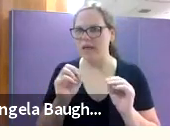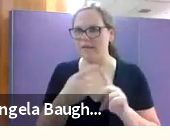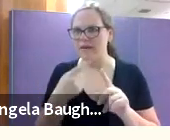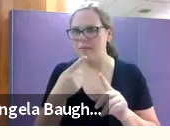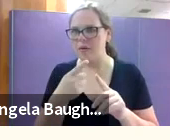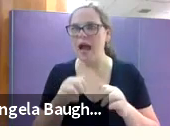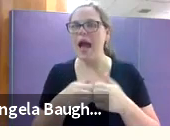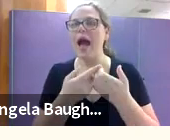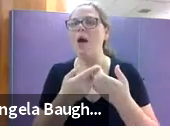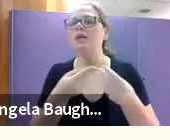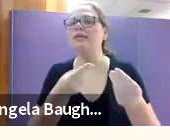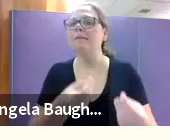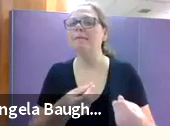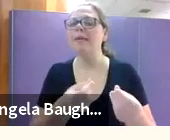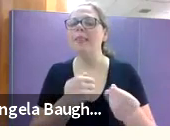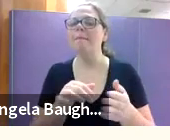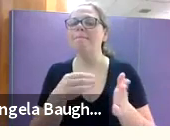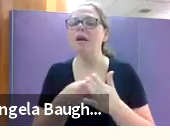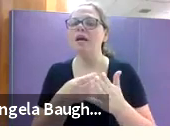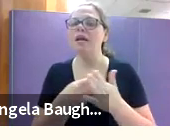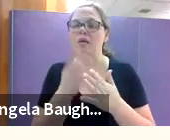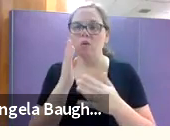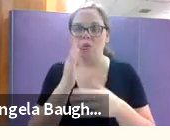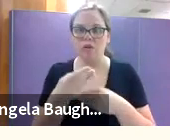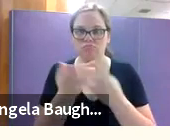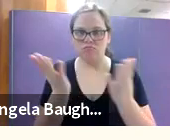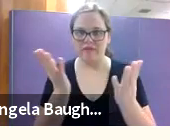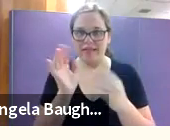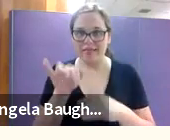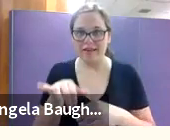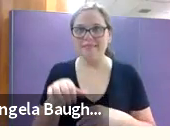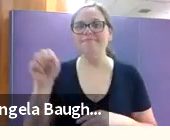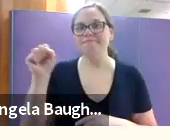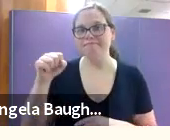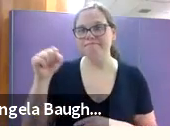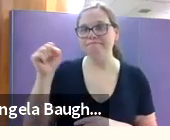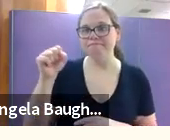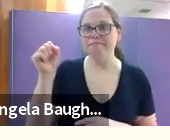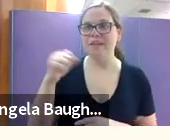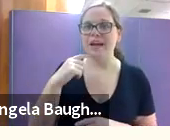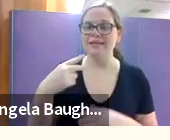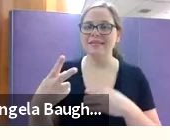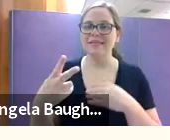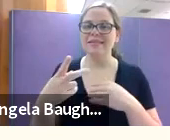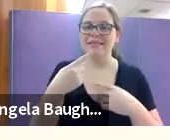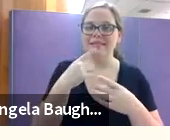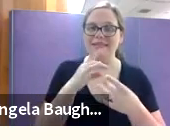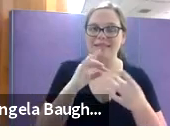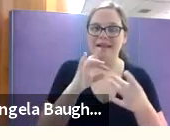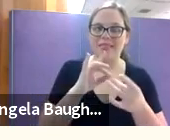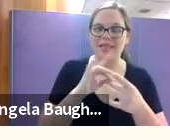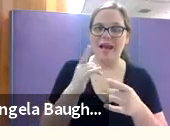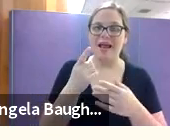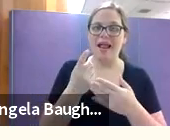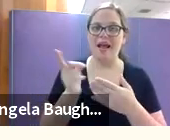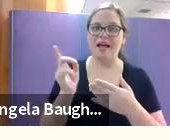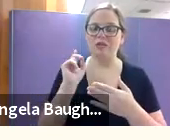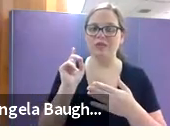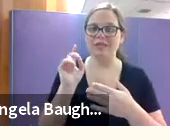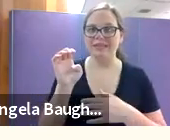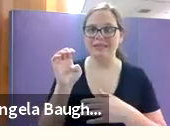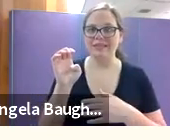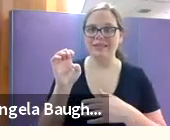we spent that money. Is that going to be forthcoming? Yes, I did say that last week on the ESO meeting, and I have not